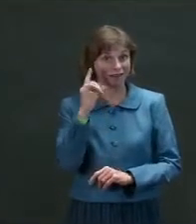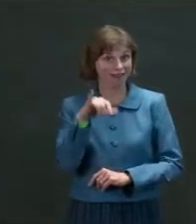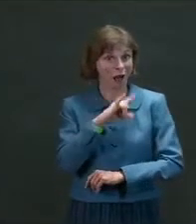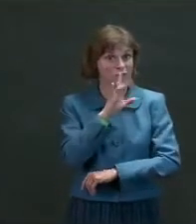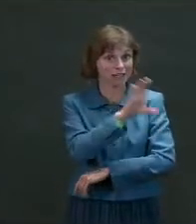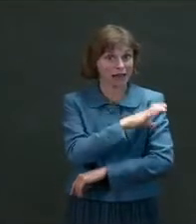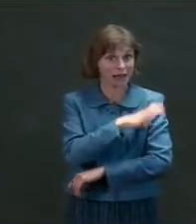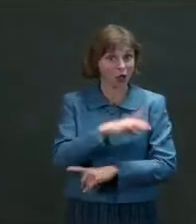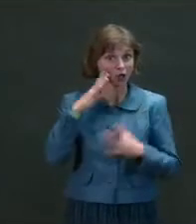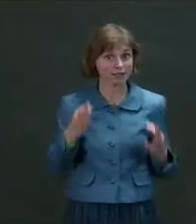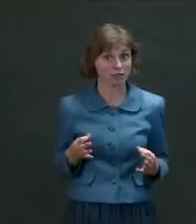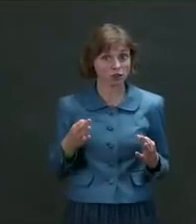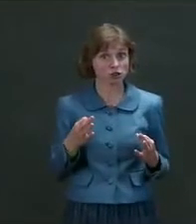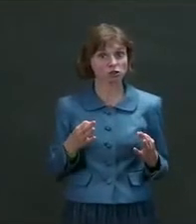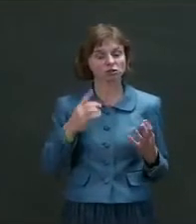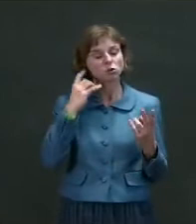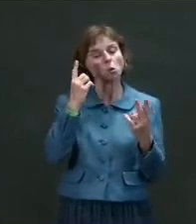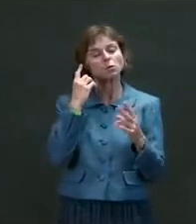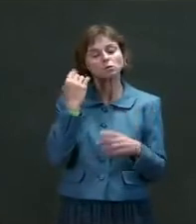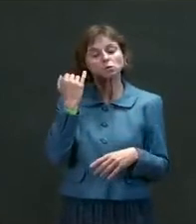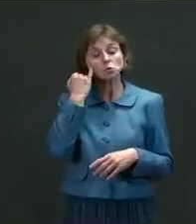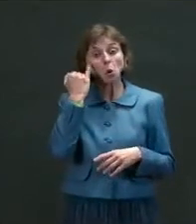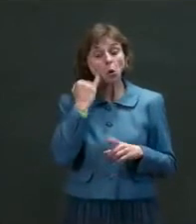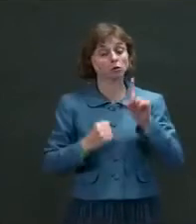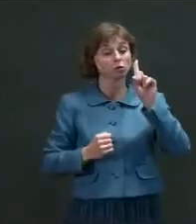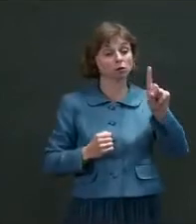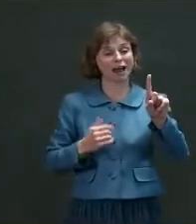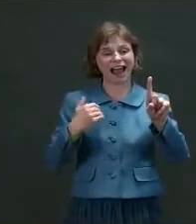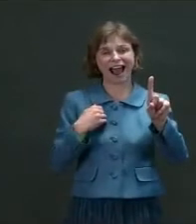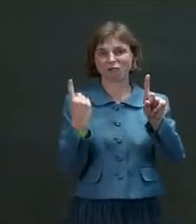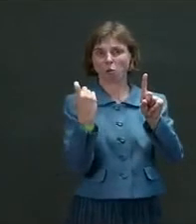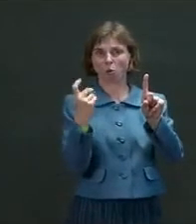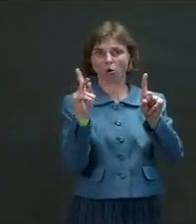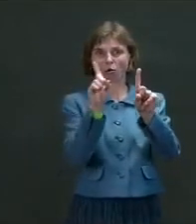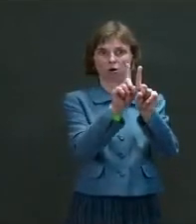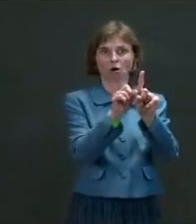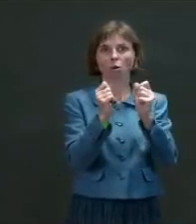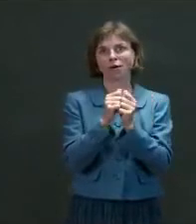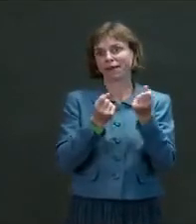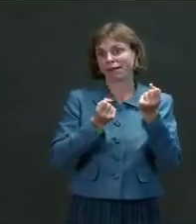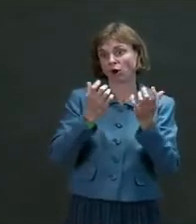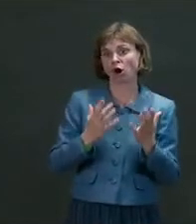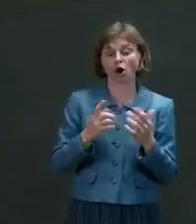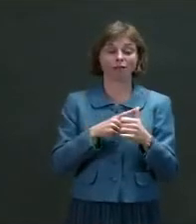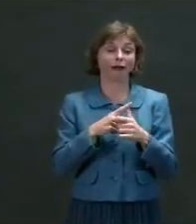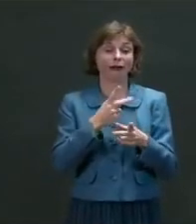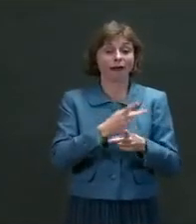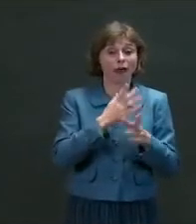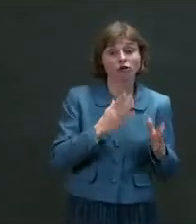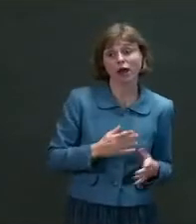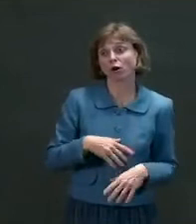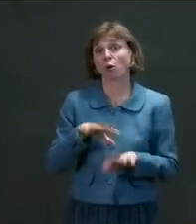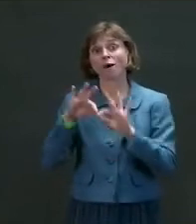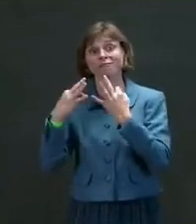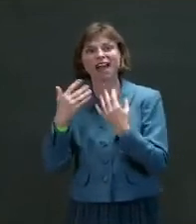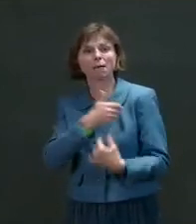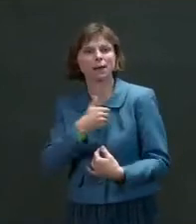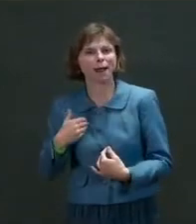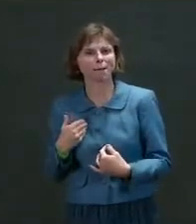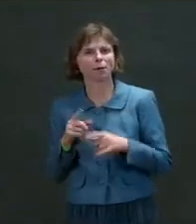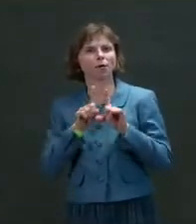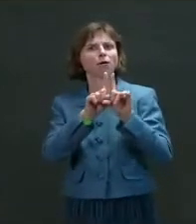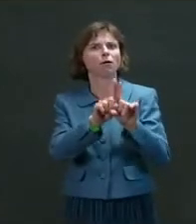offered to somebody else who may have accompanied that individual in the car, whether it's a caretaker, a family member. We're